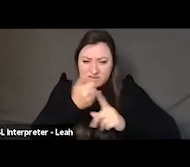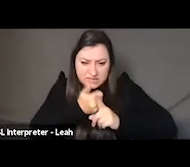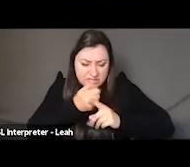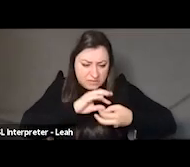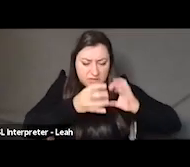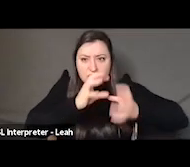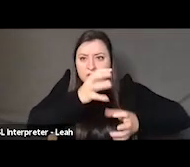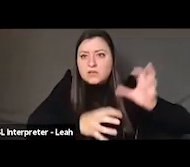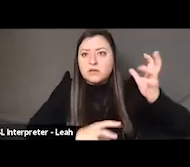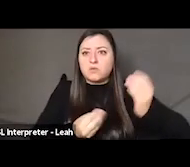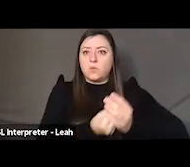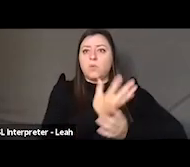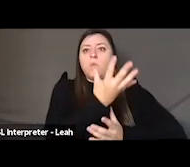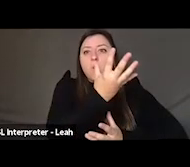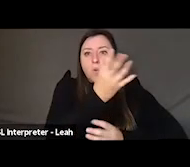those species.